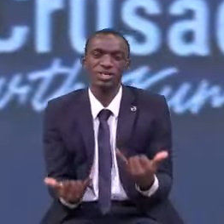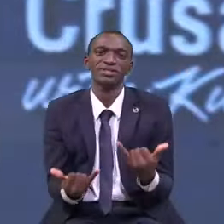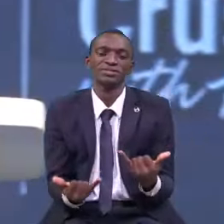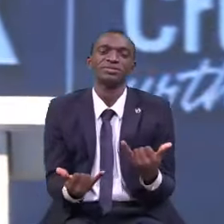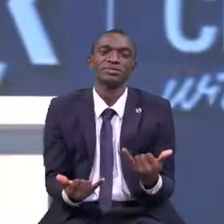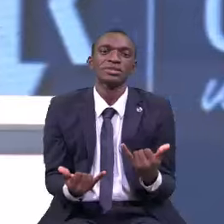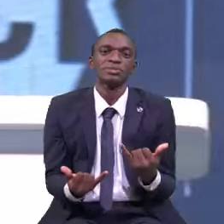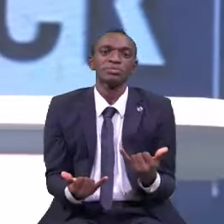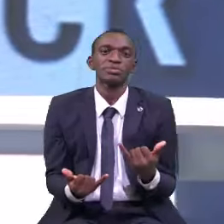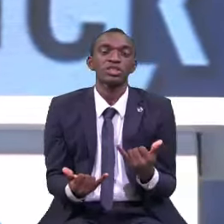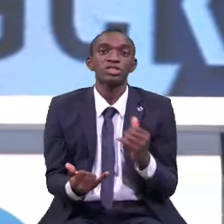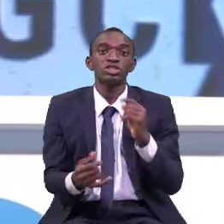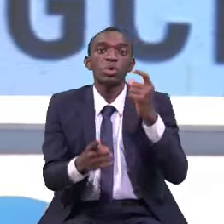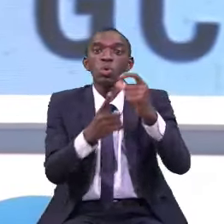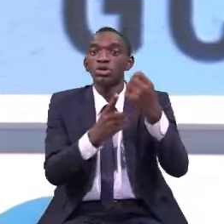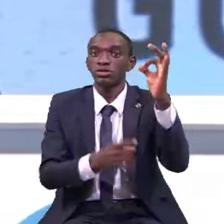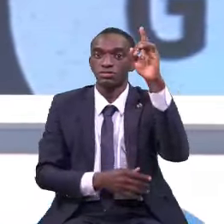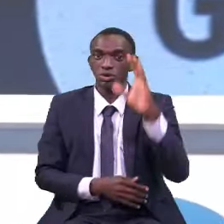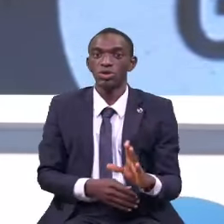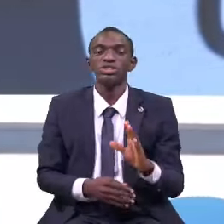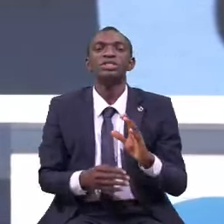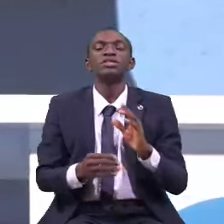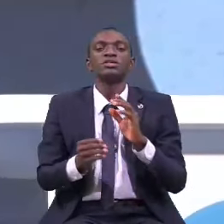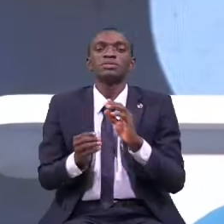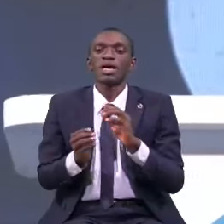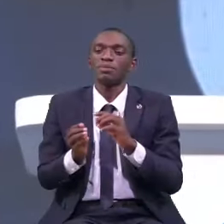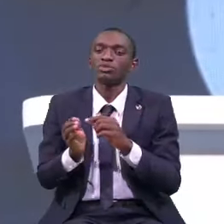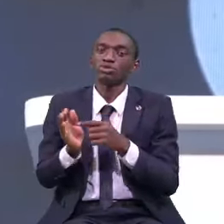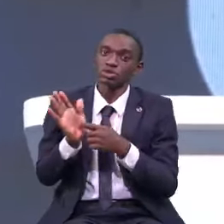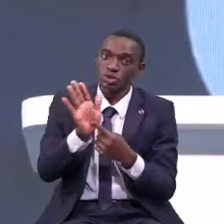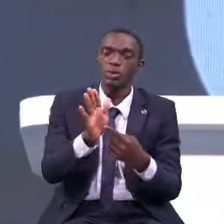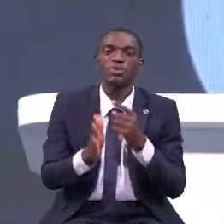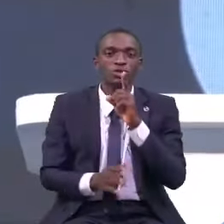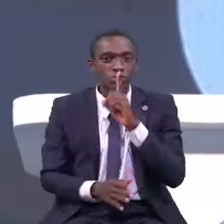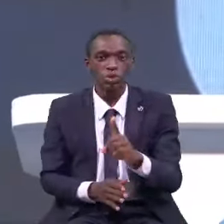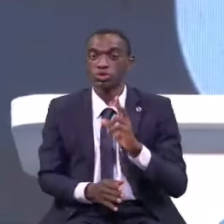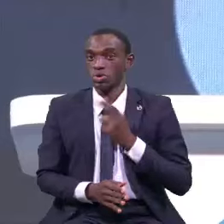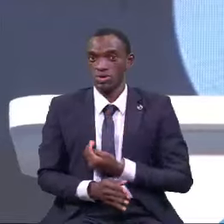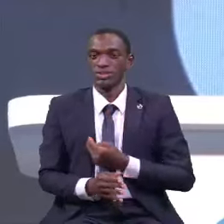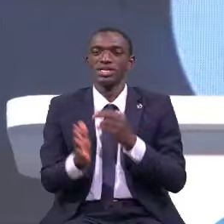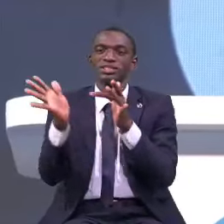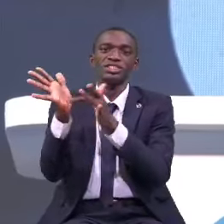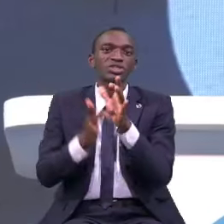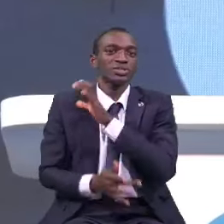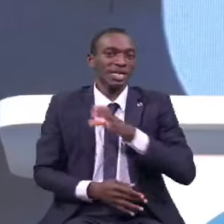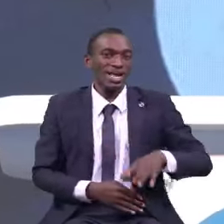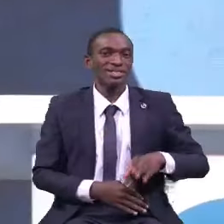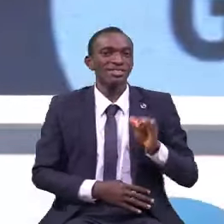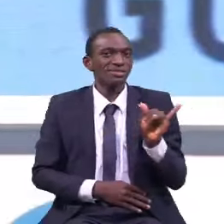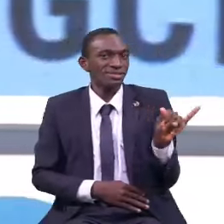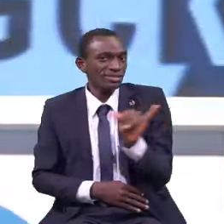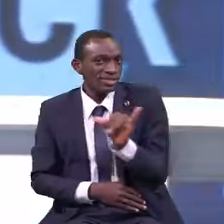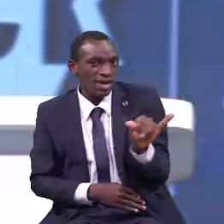The word of God assures us, Jesus Christ, the same.